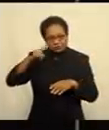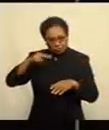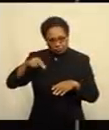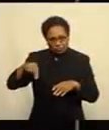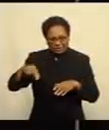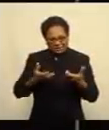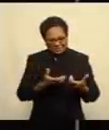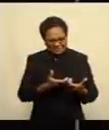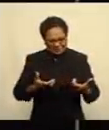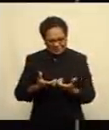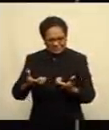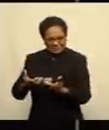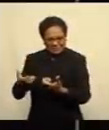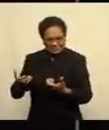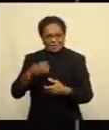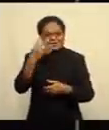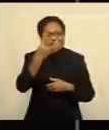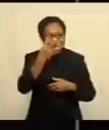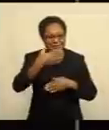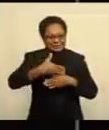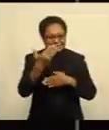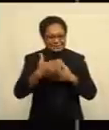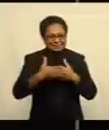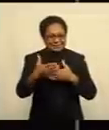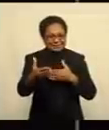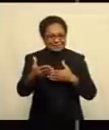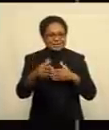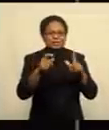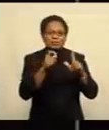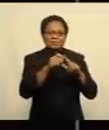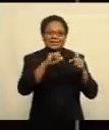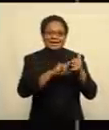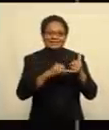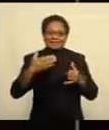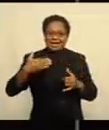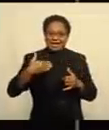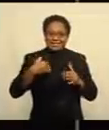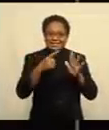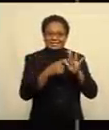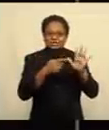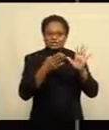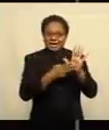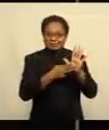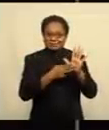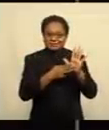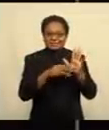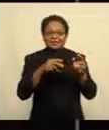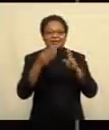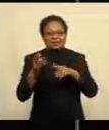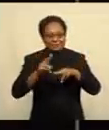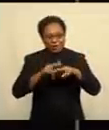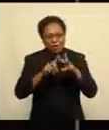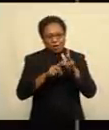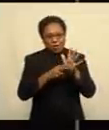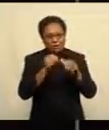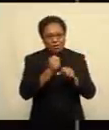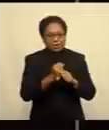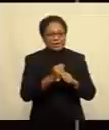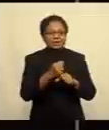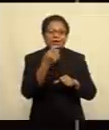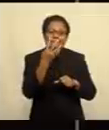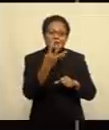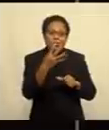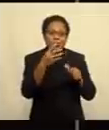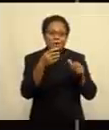next 14 days. Permanent Secretary for Health, Dr. James Fong, says from 4 a.m. tomorrow, those living in the